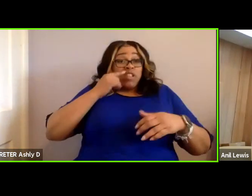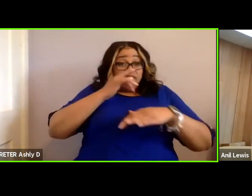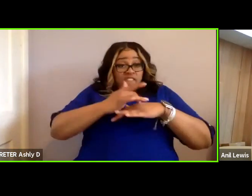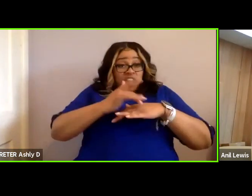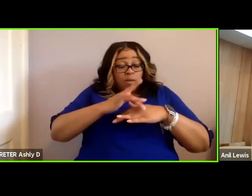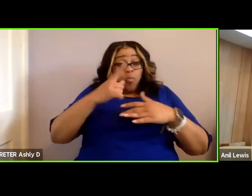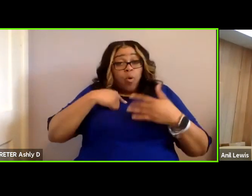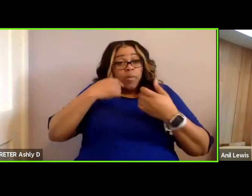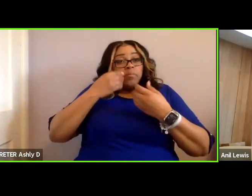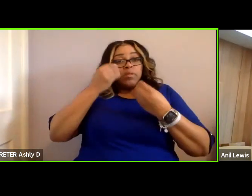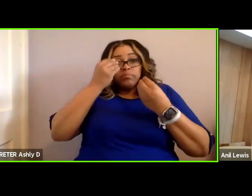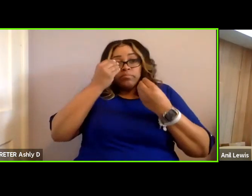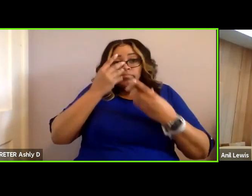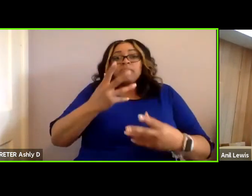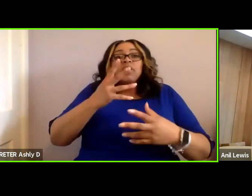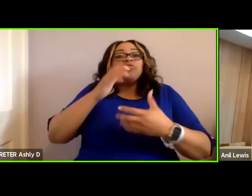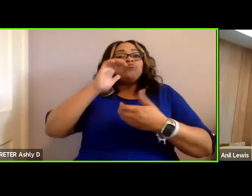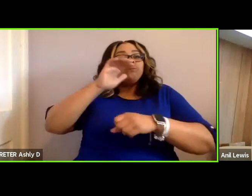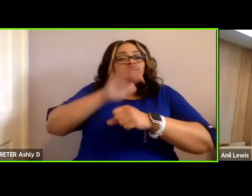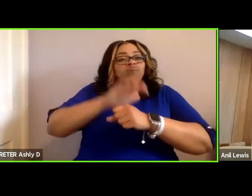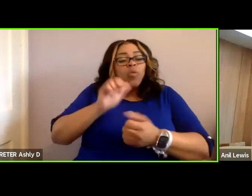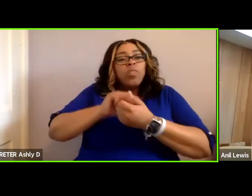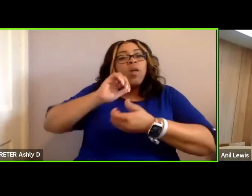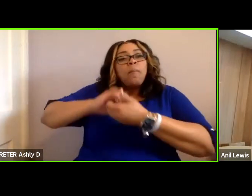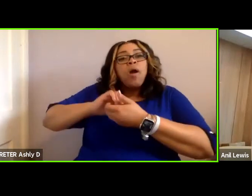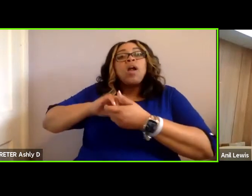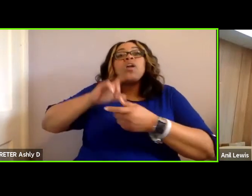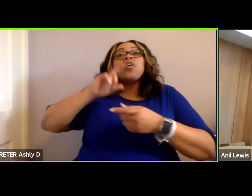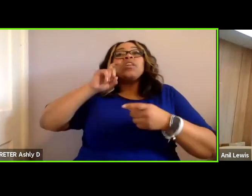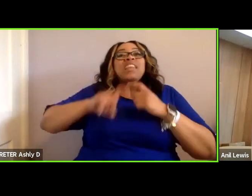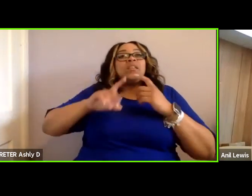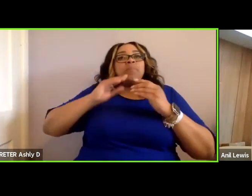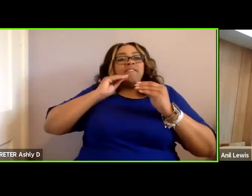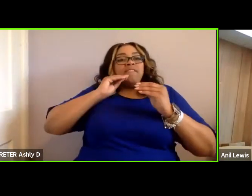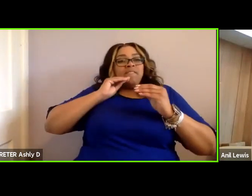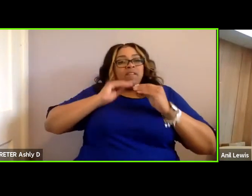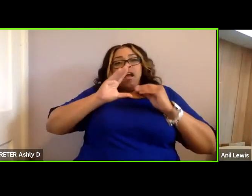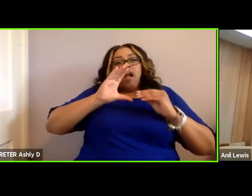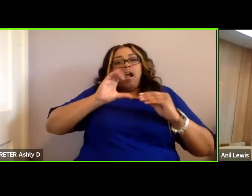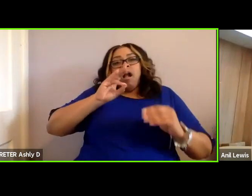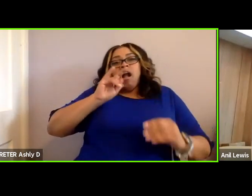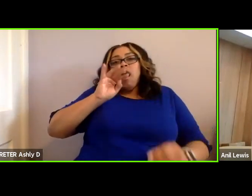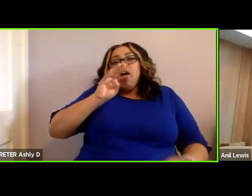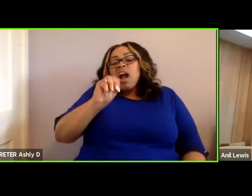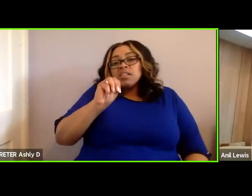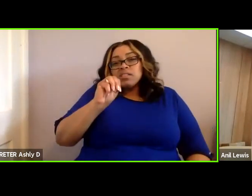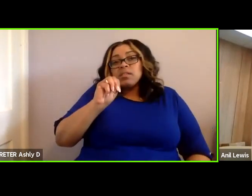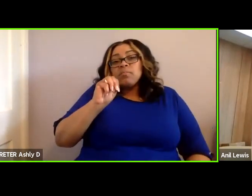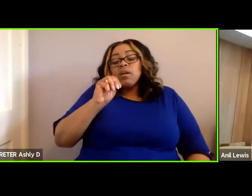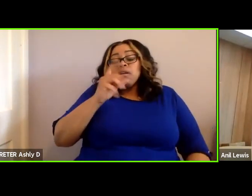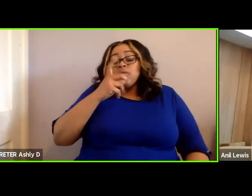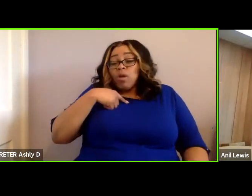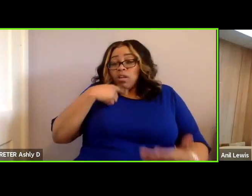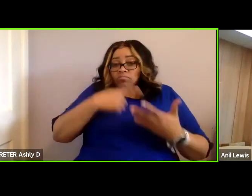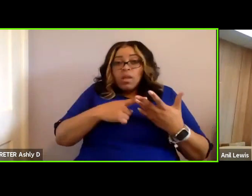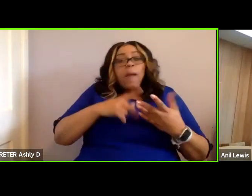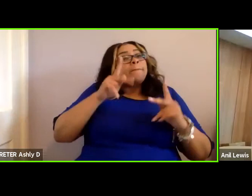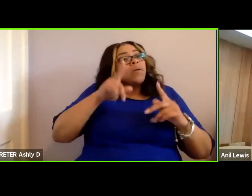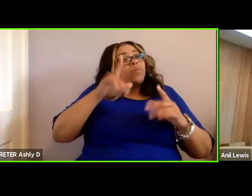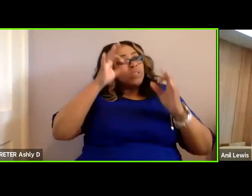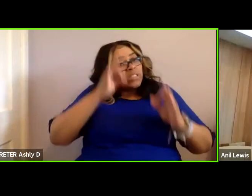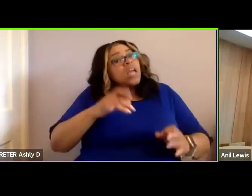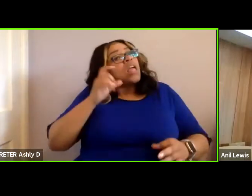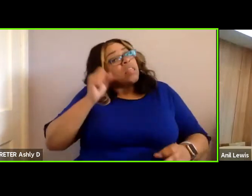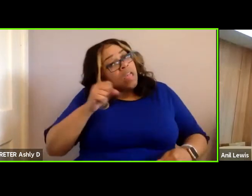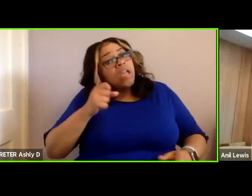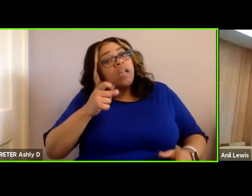been stressing with a lot of our partners is it needs to be customizable, right? Because as we're even talking about this, people are making decisions, well, yeah, they should,